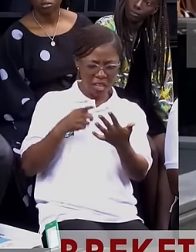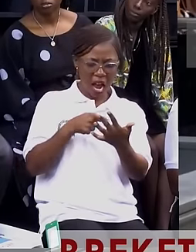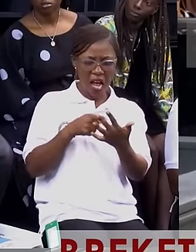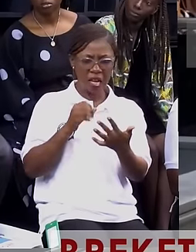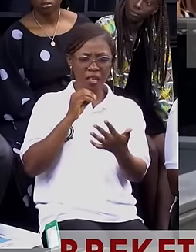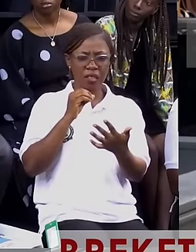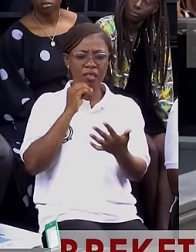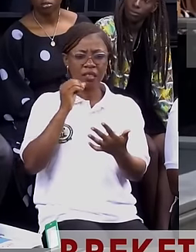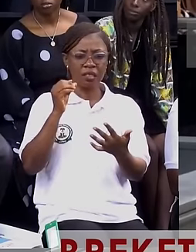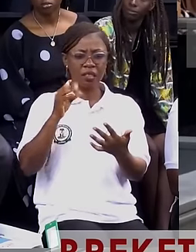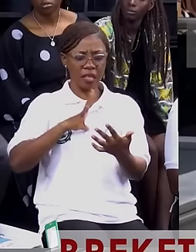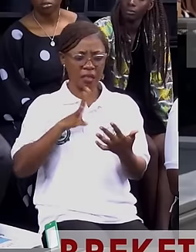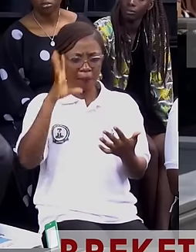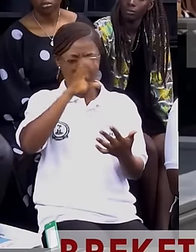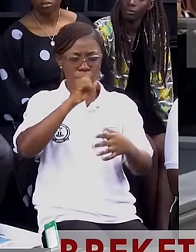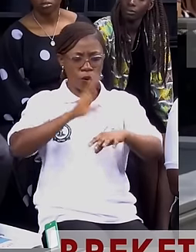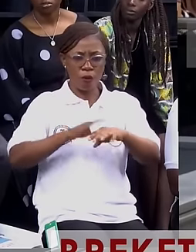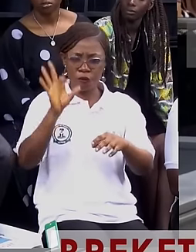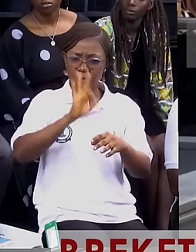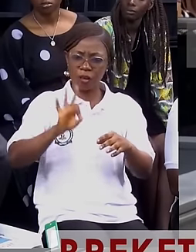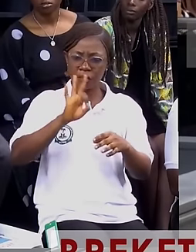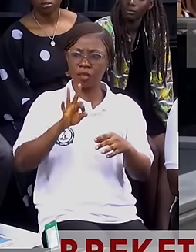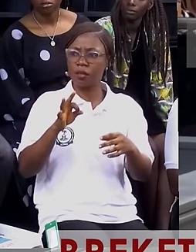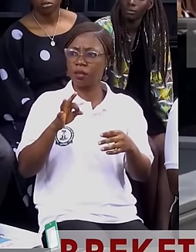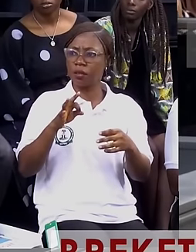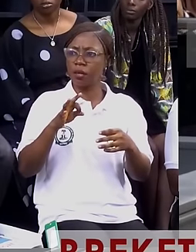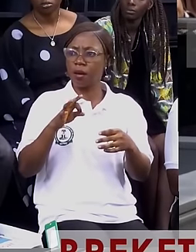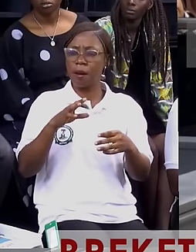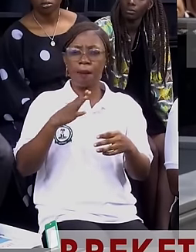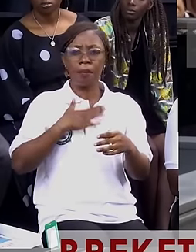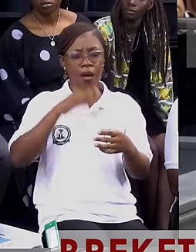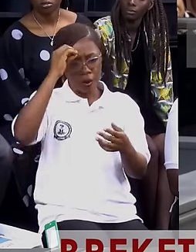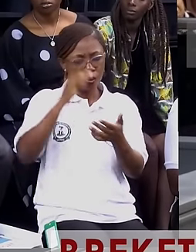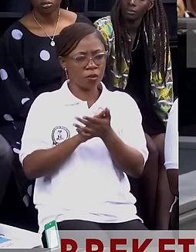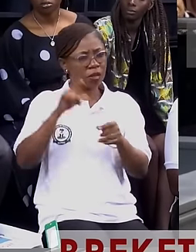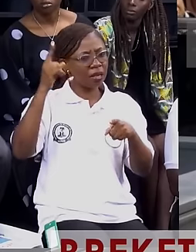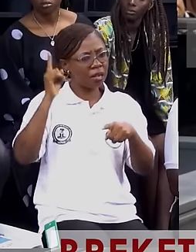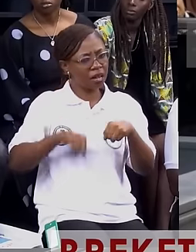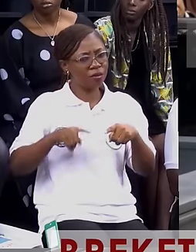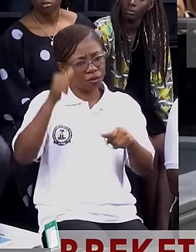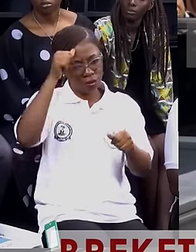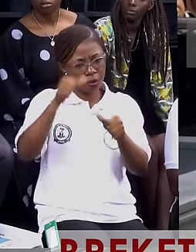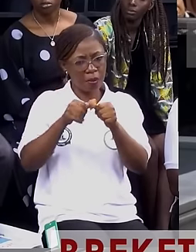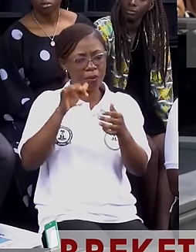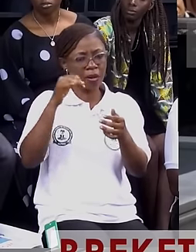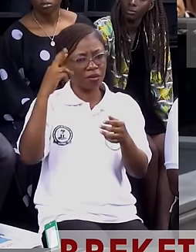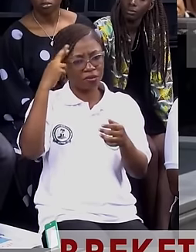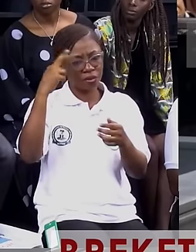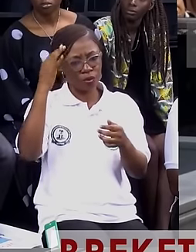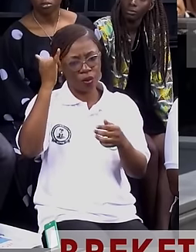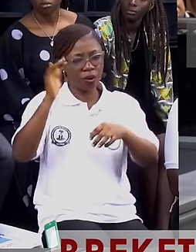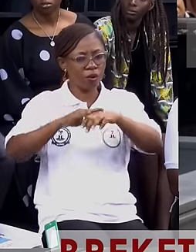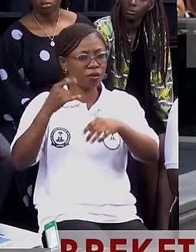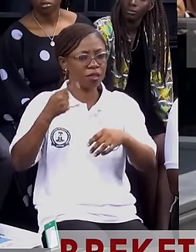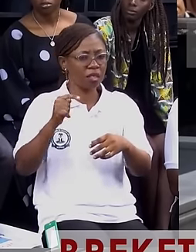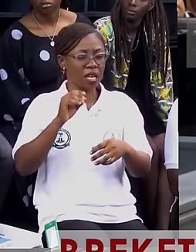was missing on Friday, that she got missing. And my husband could not even remember the reason why he called the lady. Maybe